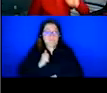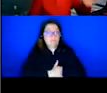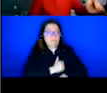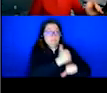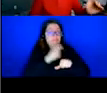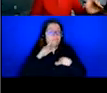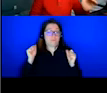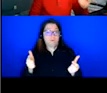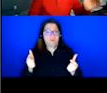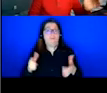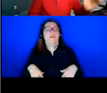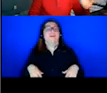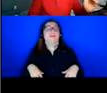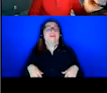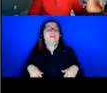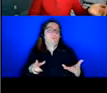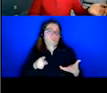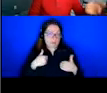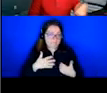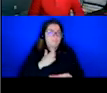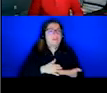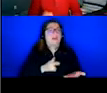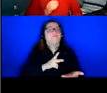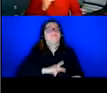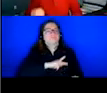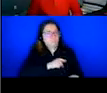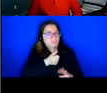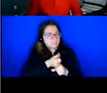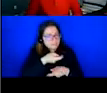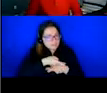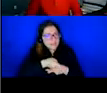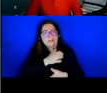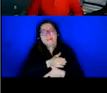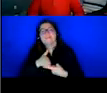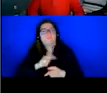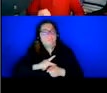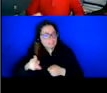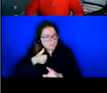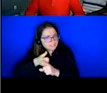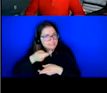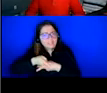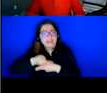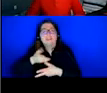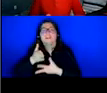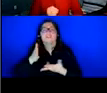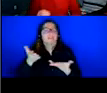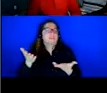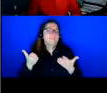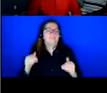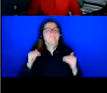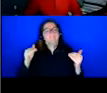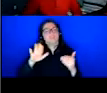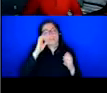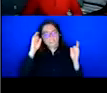have some personal self-care opportunities to look at. You have some professional ones about like furthering your education or getting